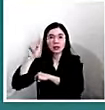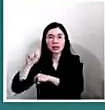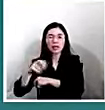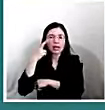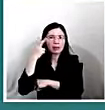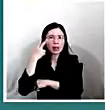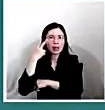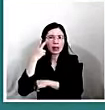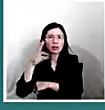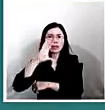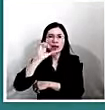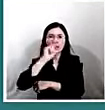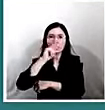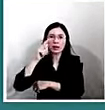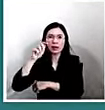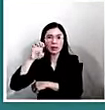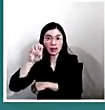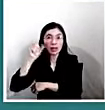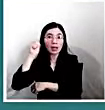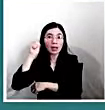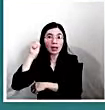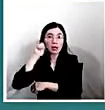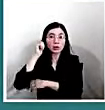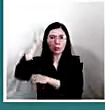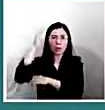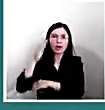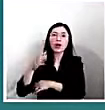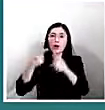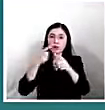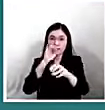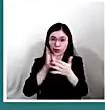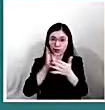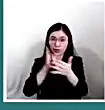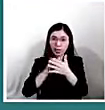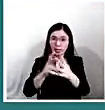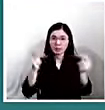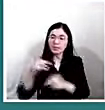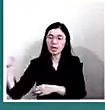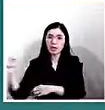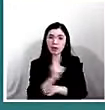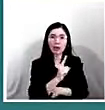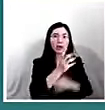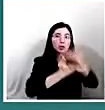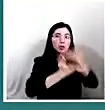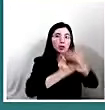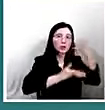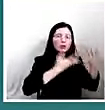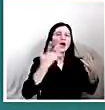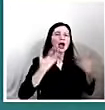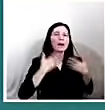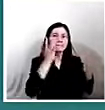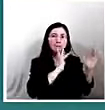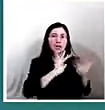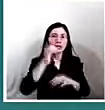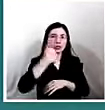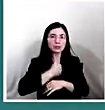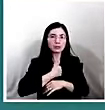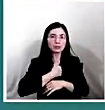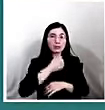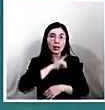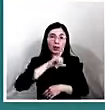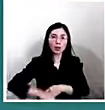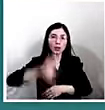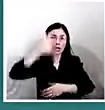woman of that district came and called out, "Have pity on me, Lord, Son